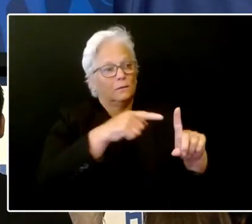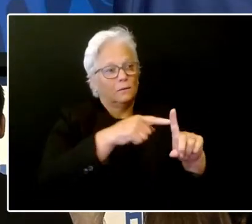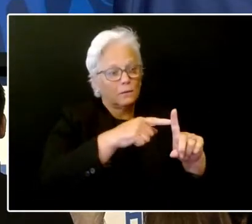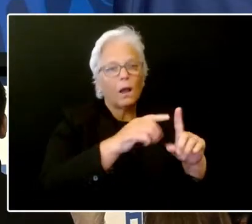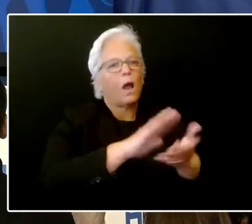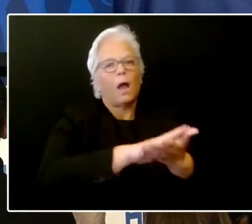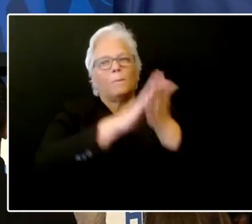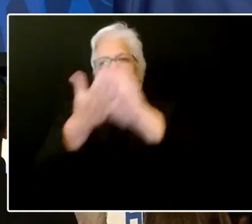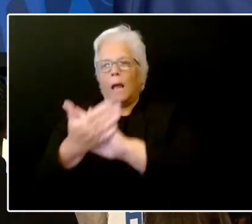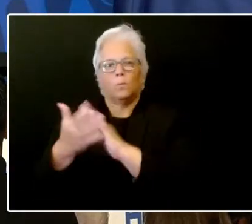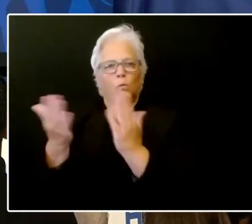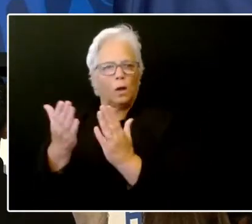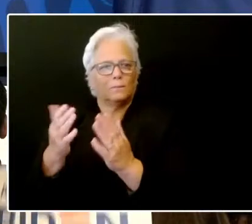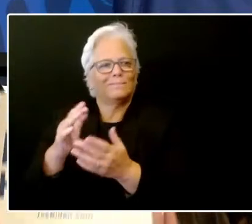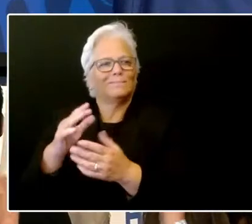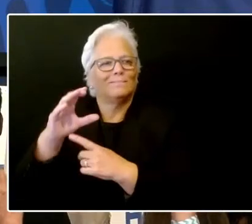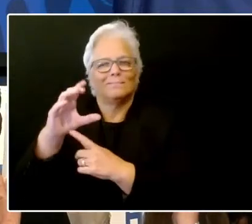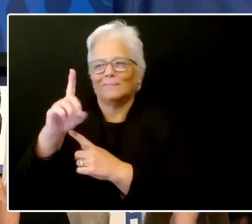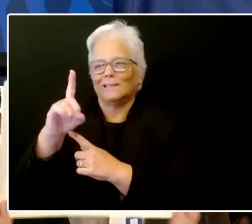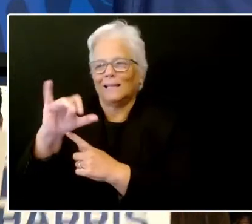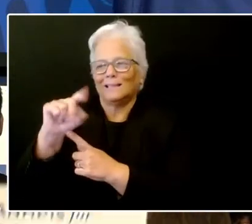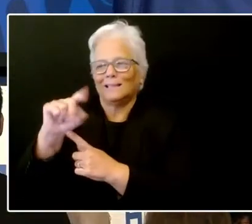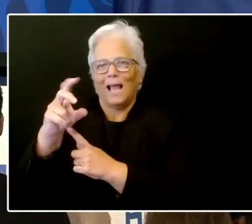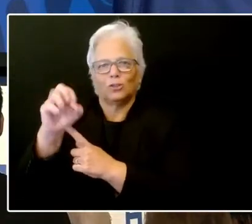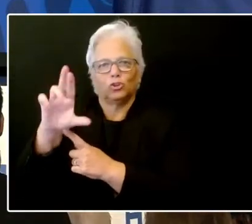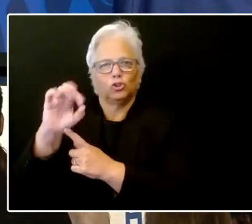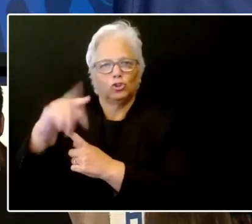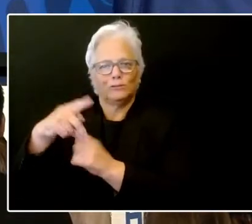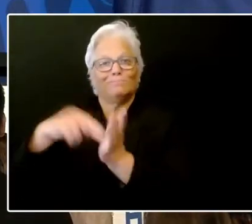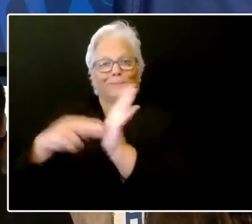Project 2025,